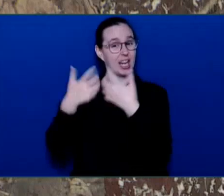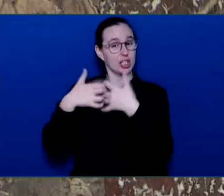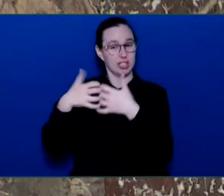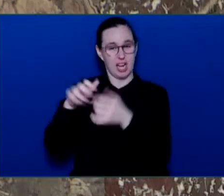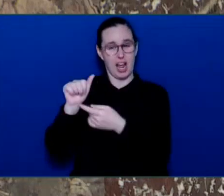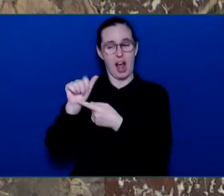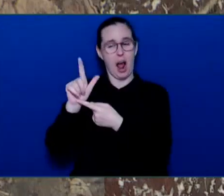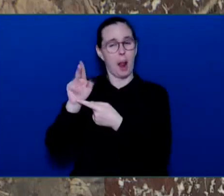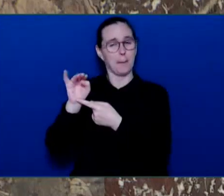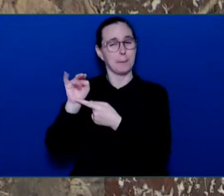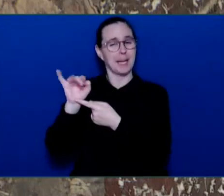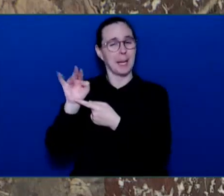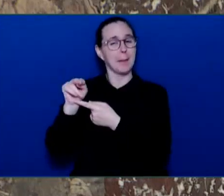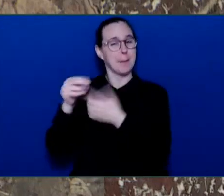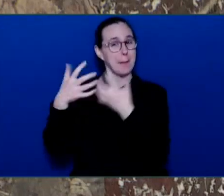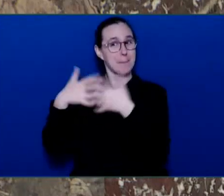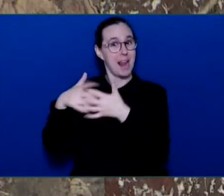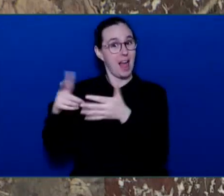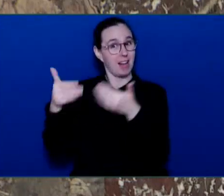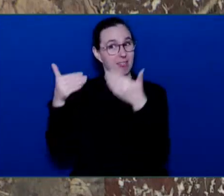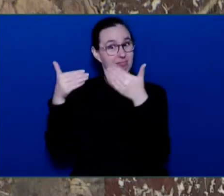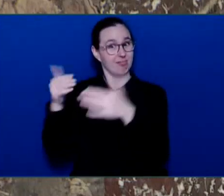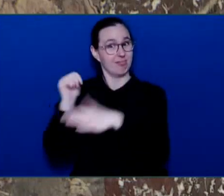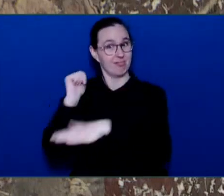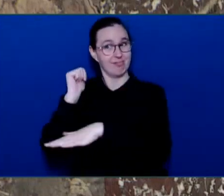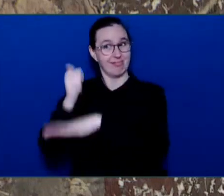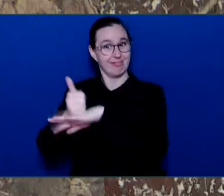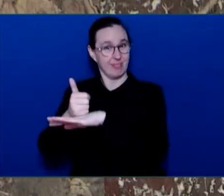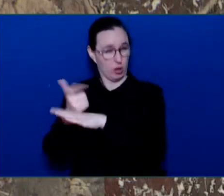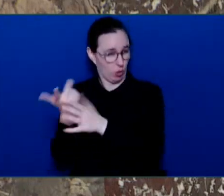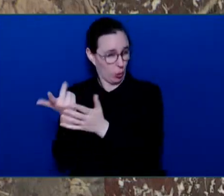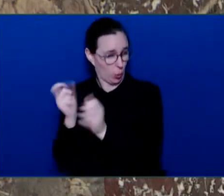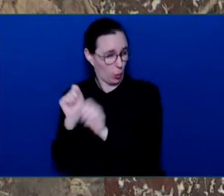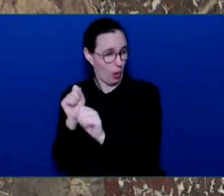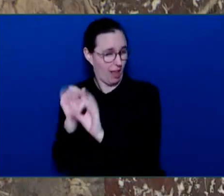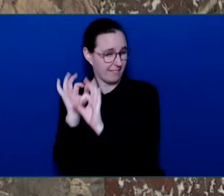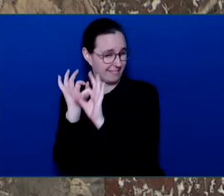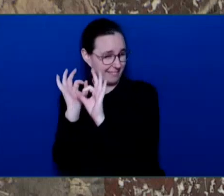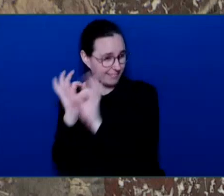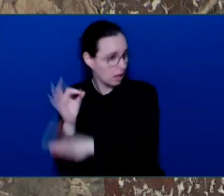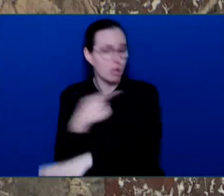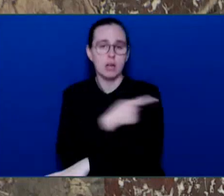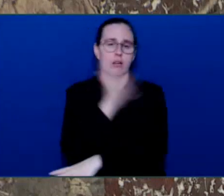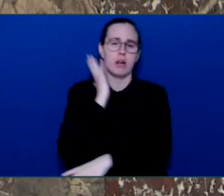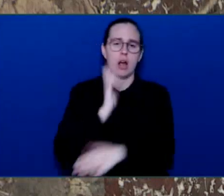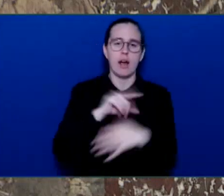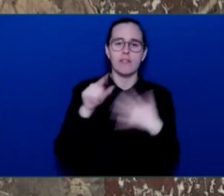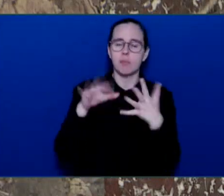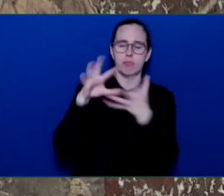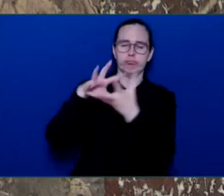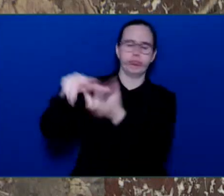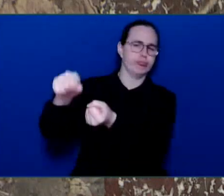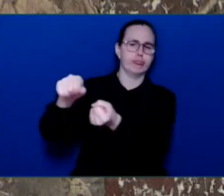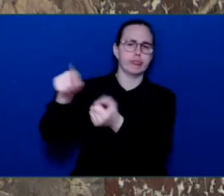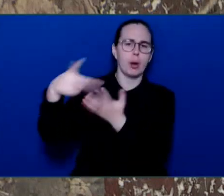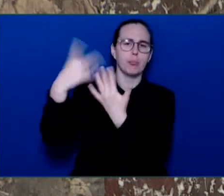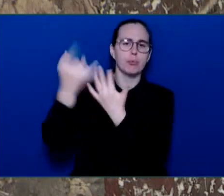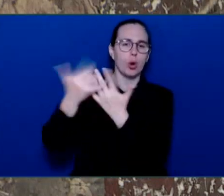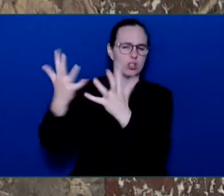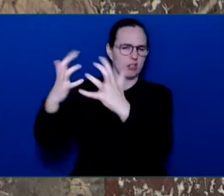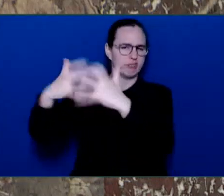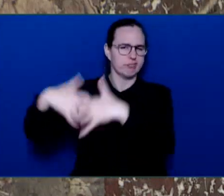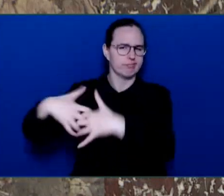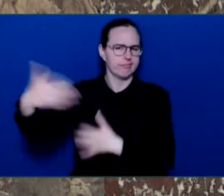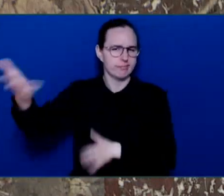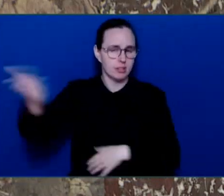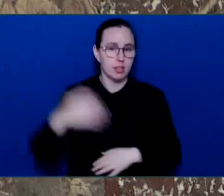For regular mom-and-pop hydro customers across the province, families in this province, they hit them with an 80% rate increase for